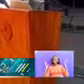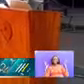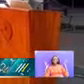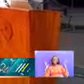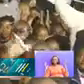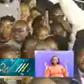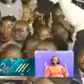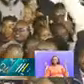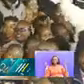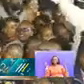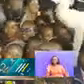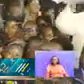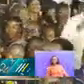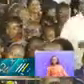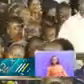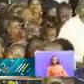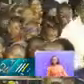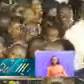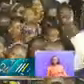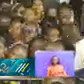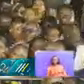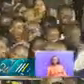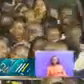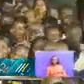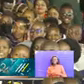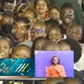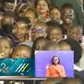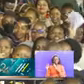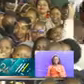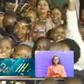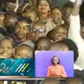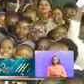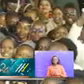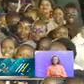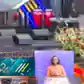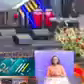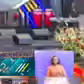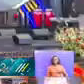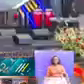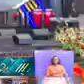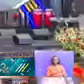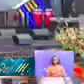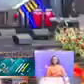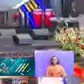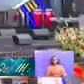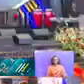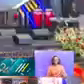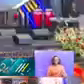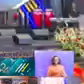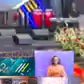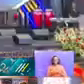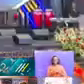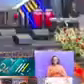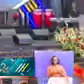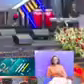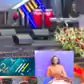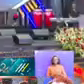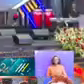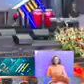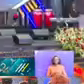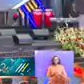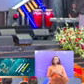hallelujah we are here for a generation my goodness let me read the scripture then we can we can